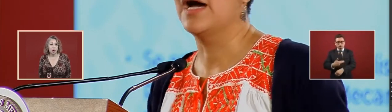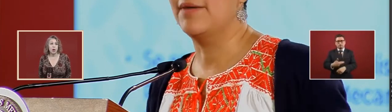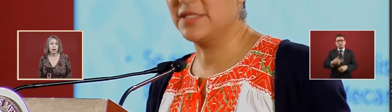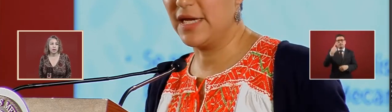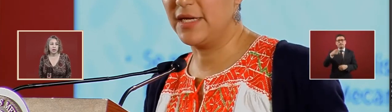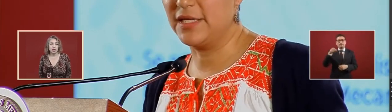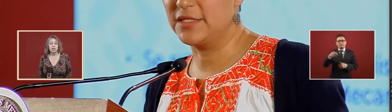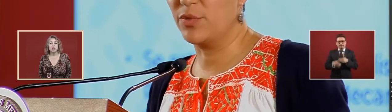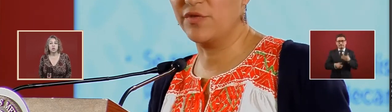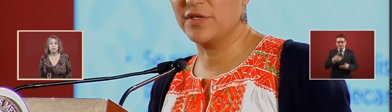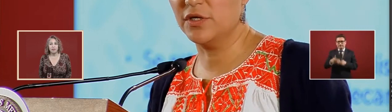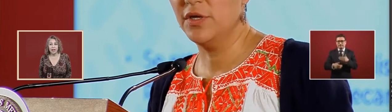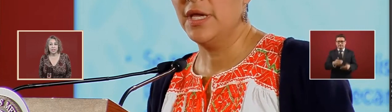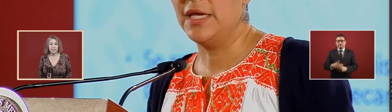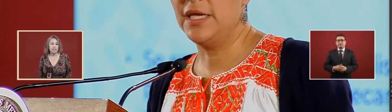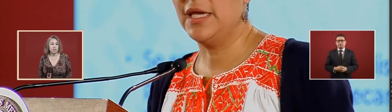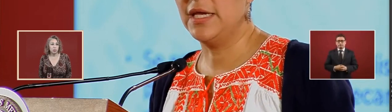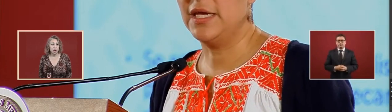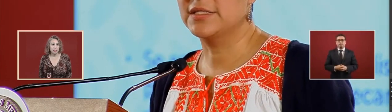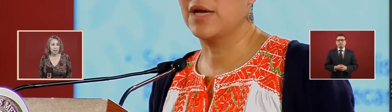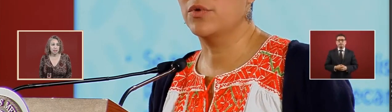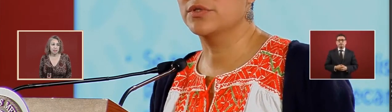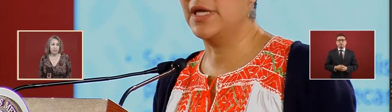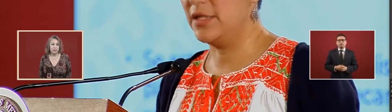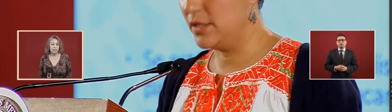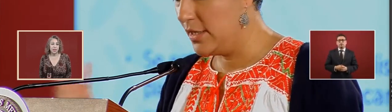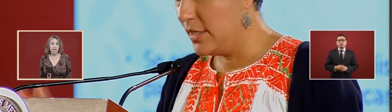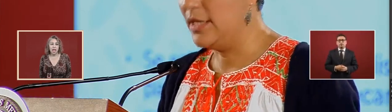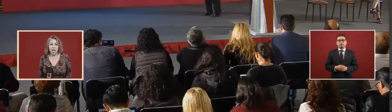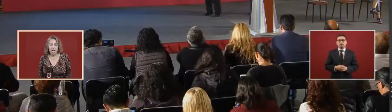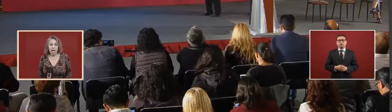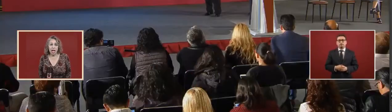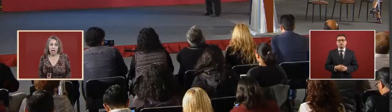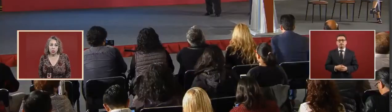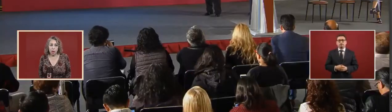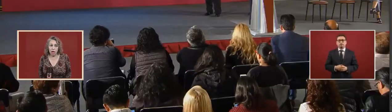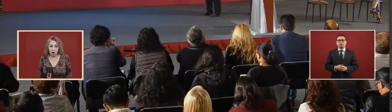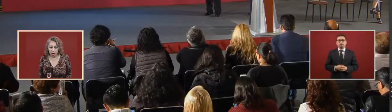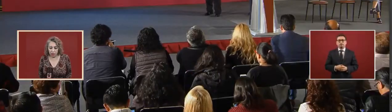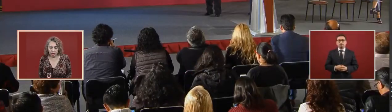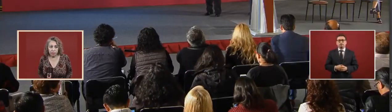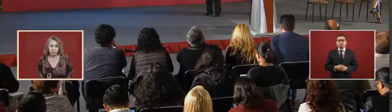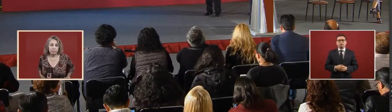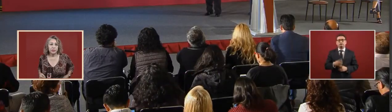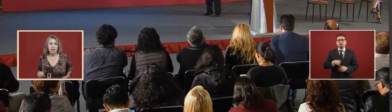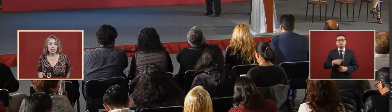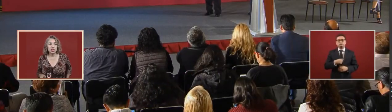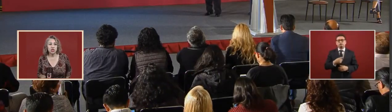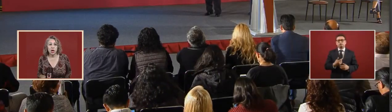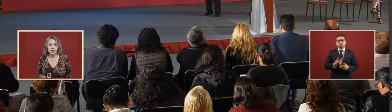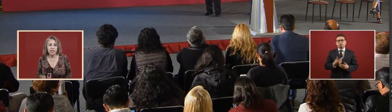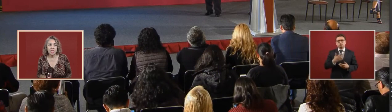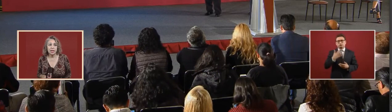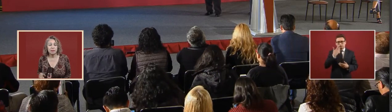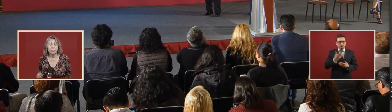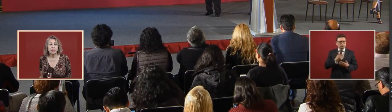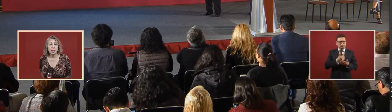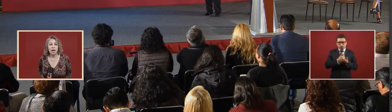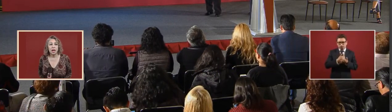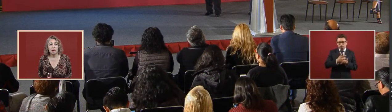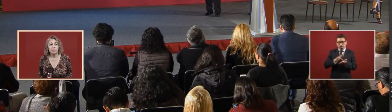are required to advance in this process. And we are constructing